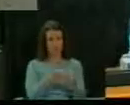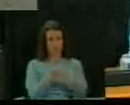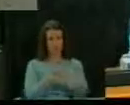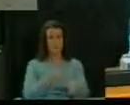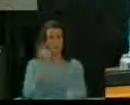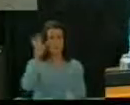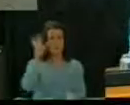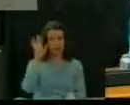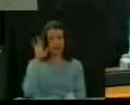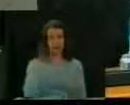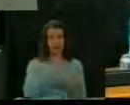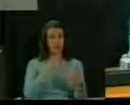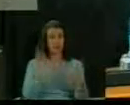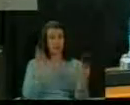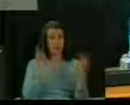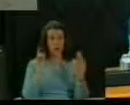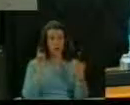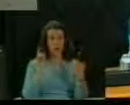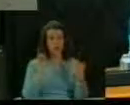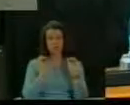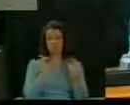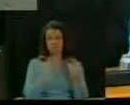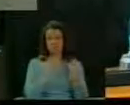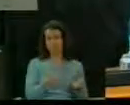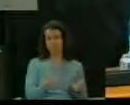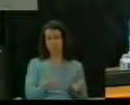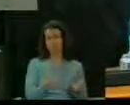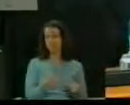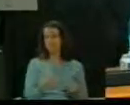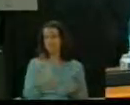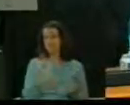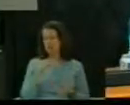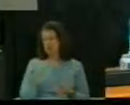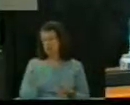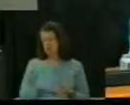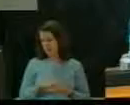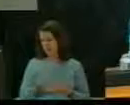You ready to vote? Okay, we'll try it by vote. All in favor say aye.